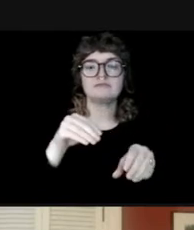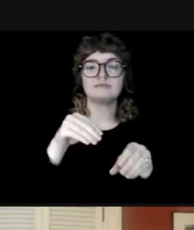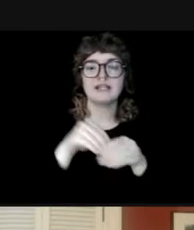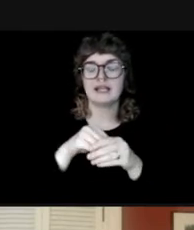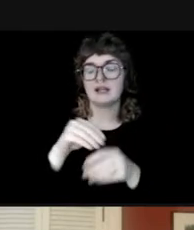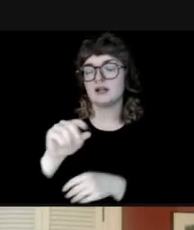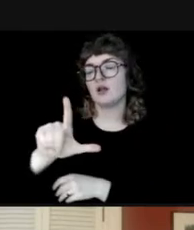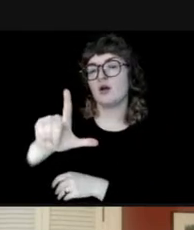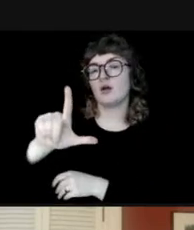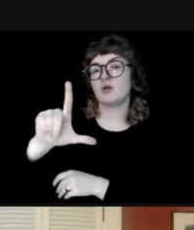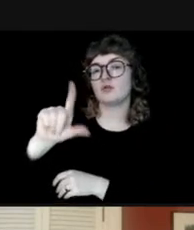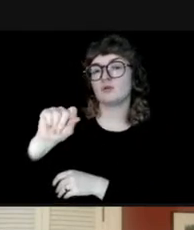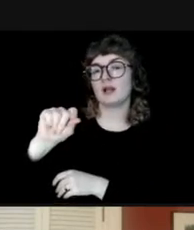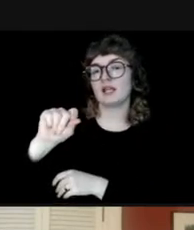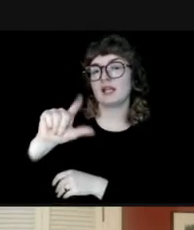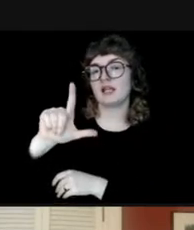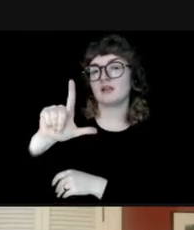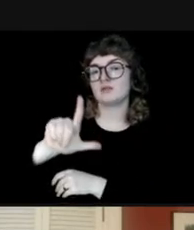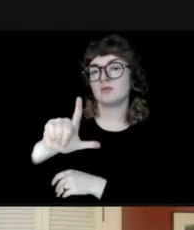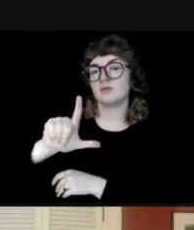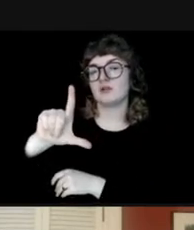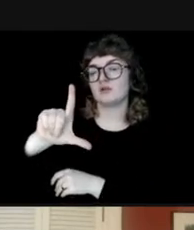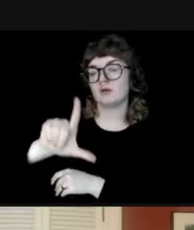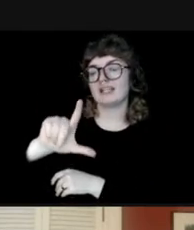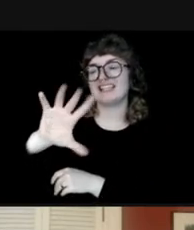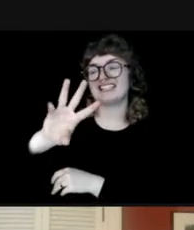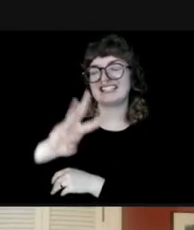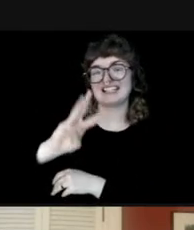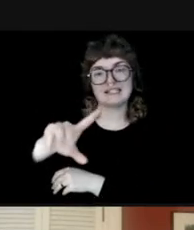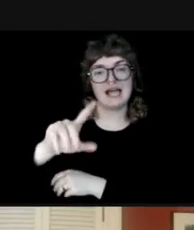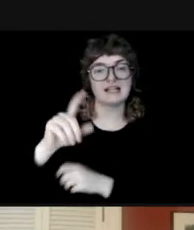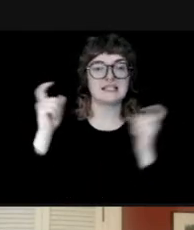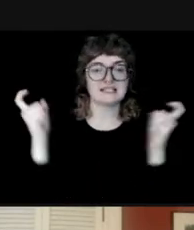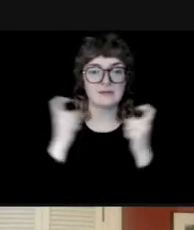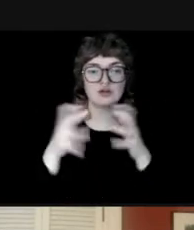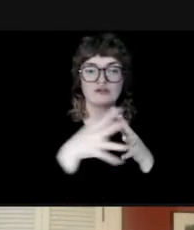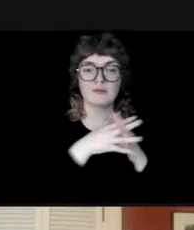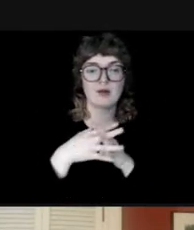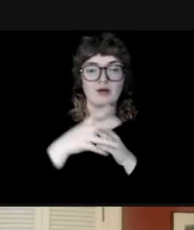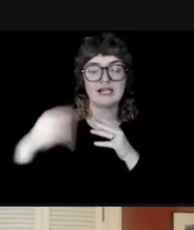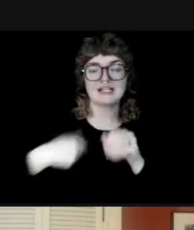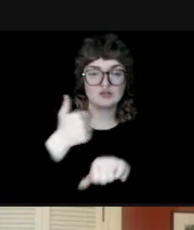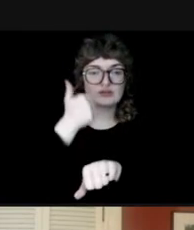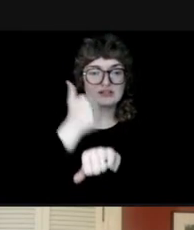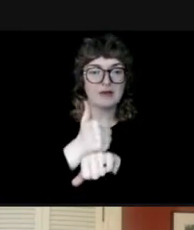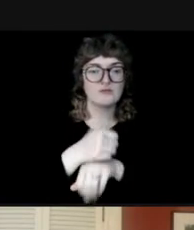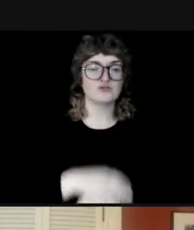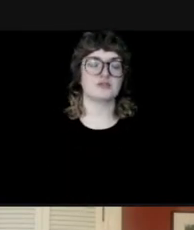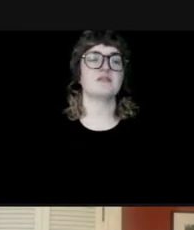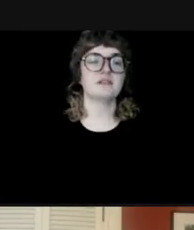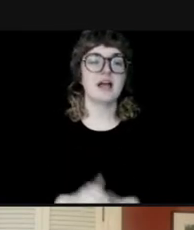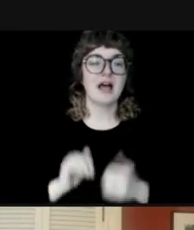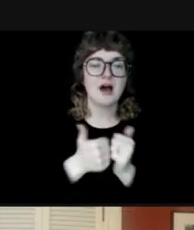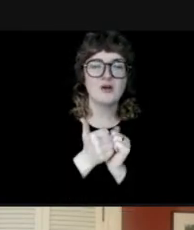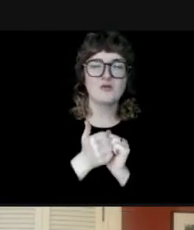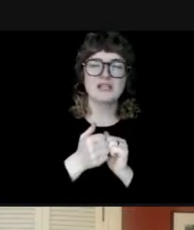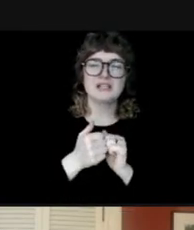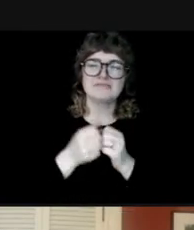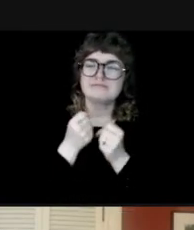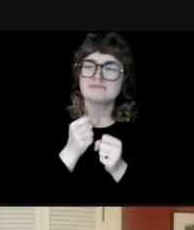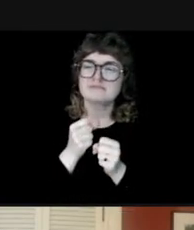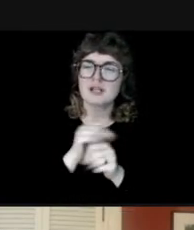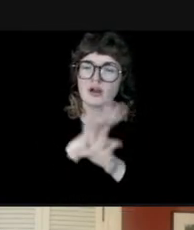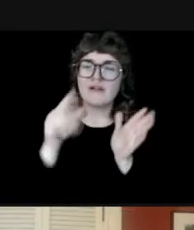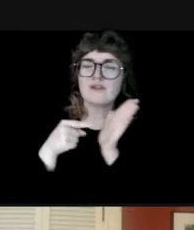2026? How can we pay the proper respect to Maryland's role in the history-changing Revolutionary War, but also